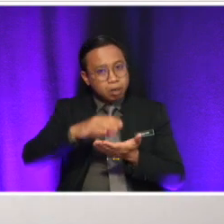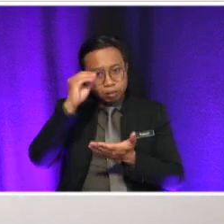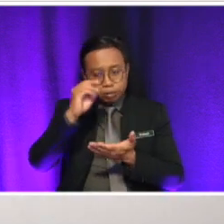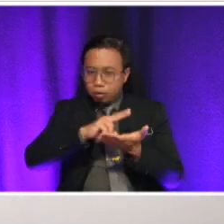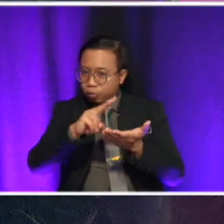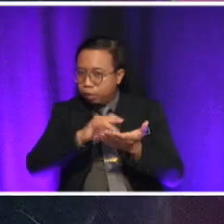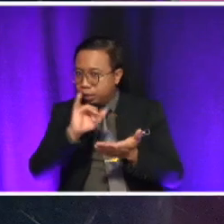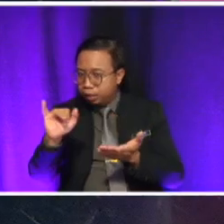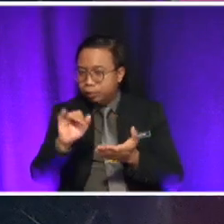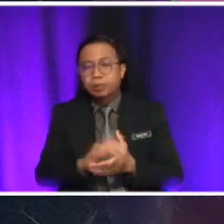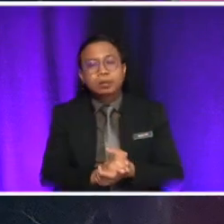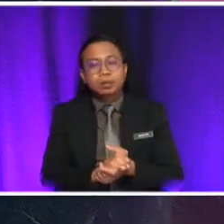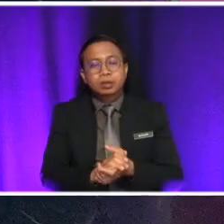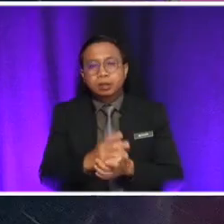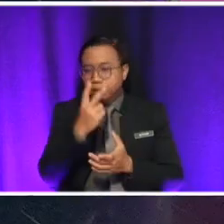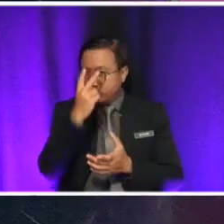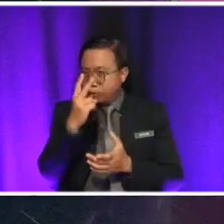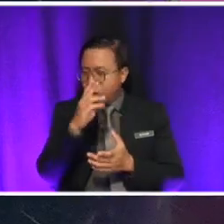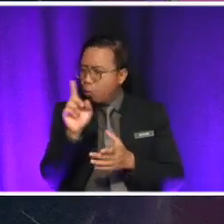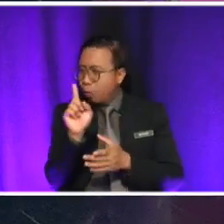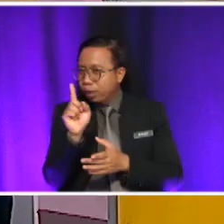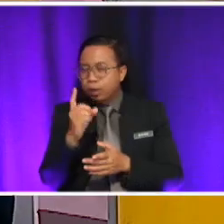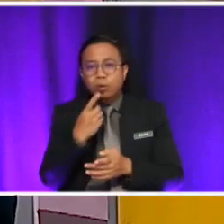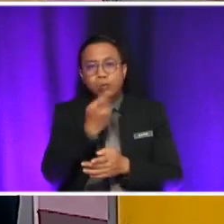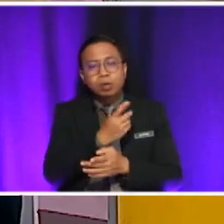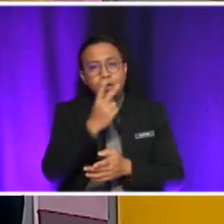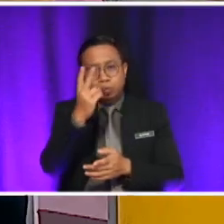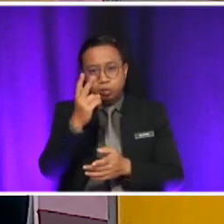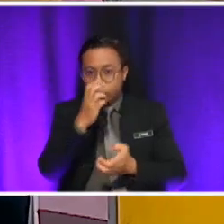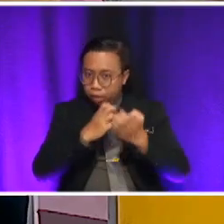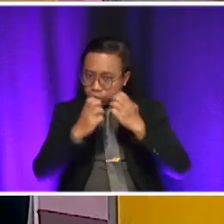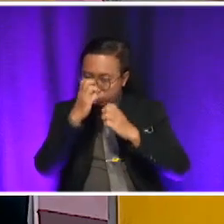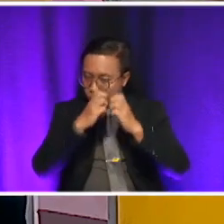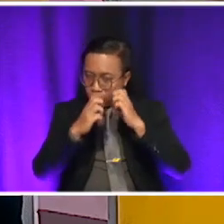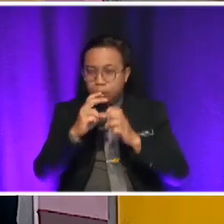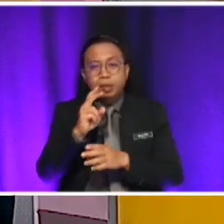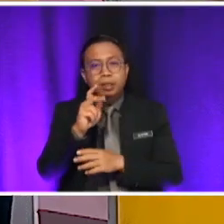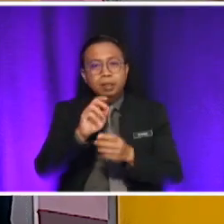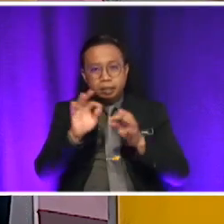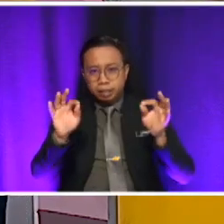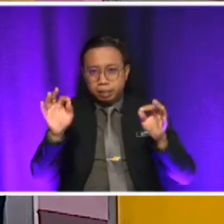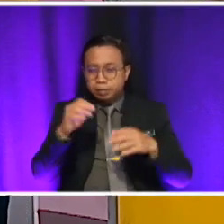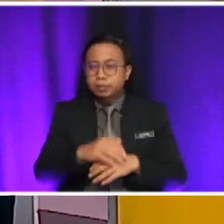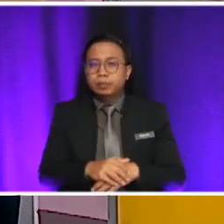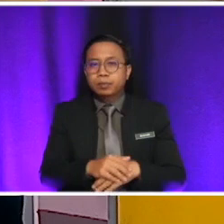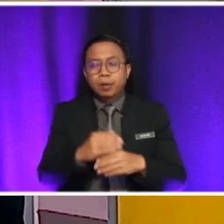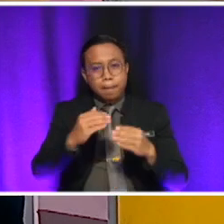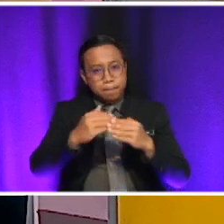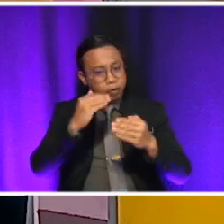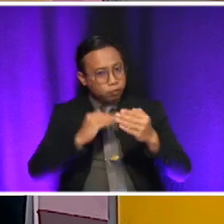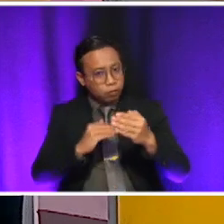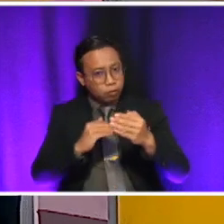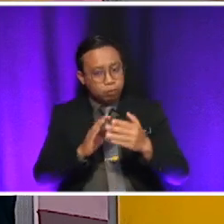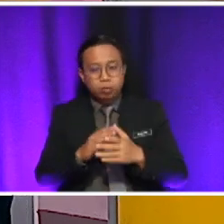task. Okay, so we are going to look at the reading task where we are going to explore a text, okay, by filling in the gaps. And before that, for